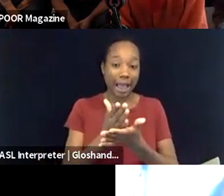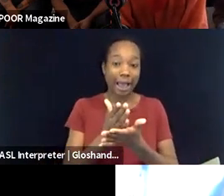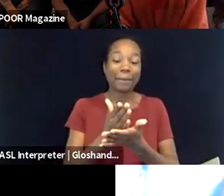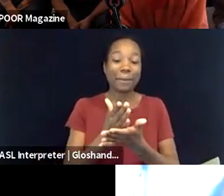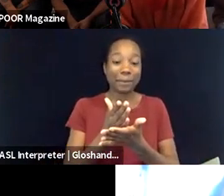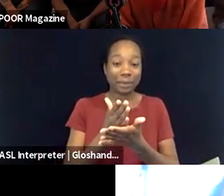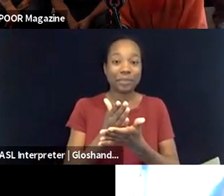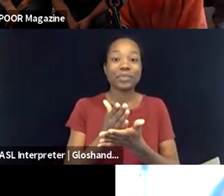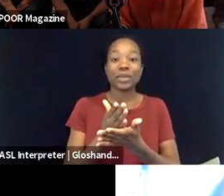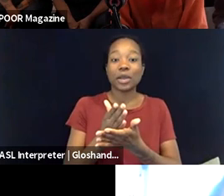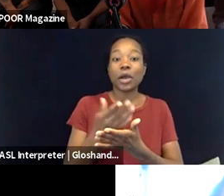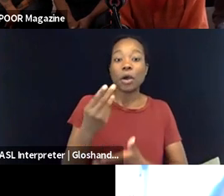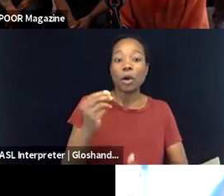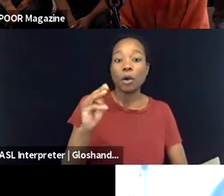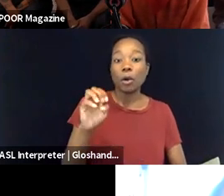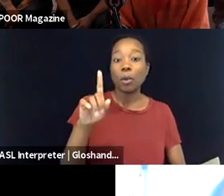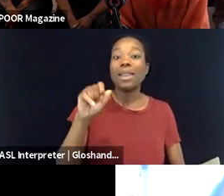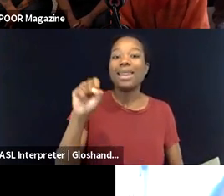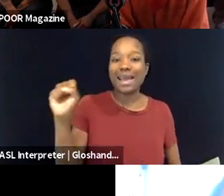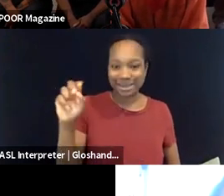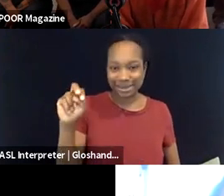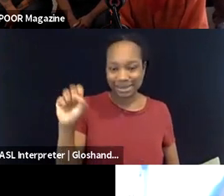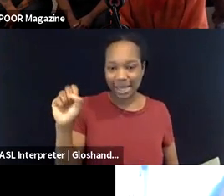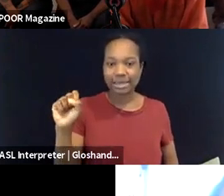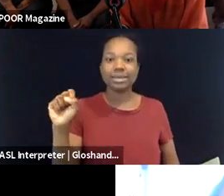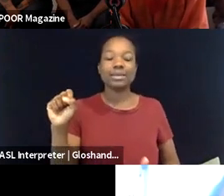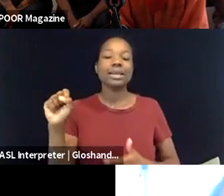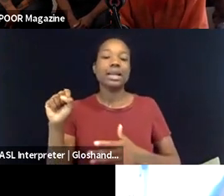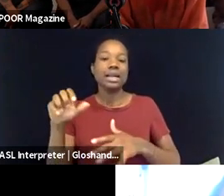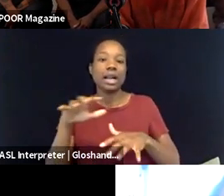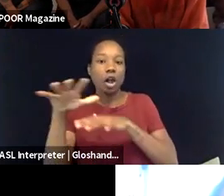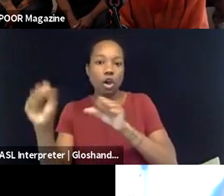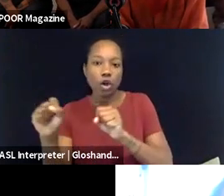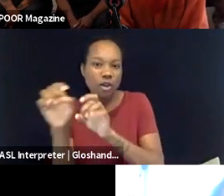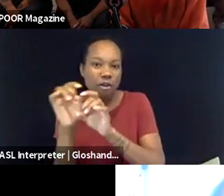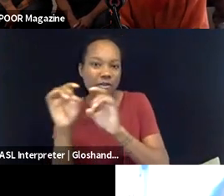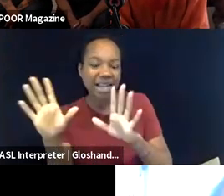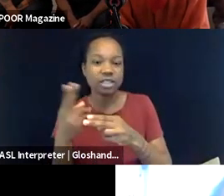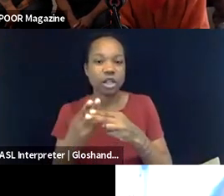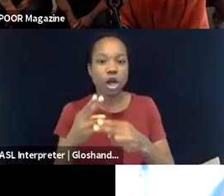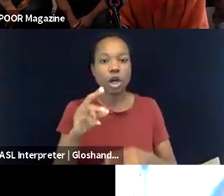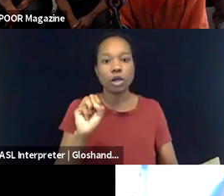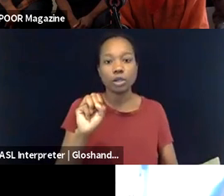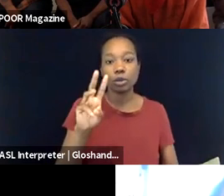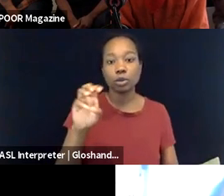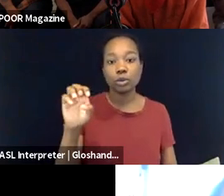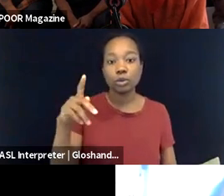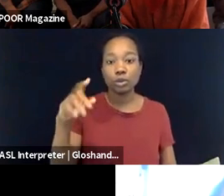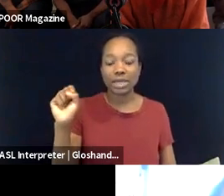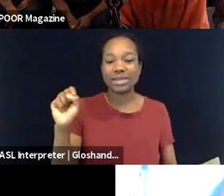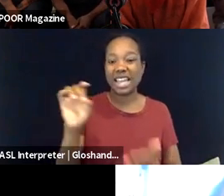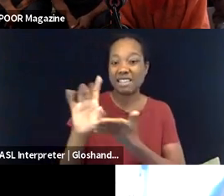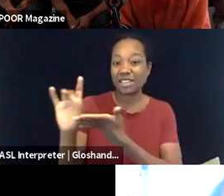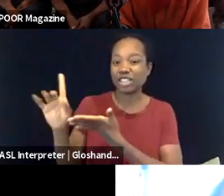homelessness, settler colonial violence called sweeps and evictions, we have to stop seeing Mama Earth